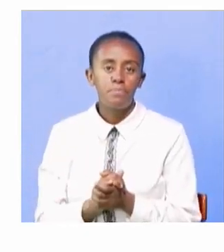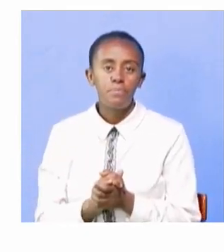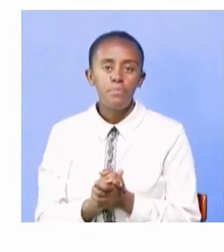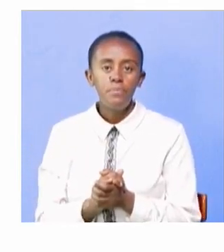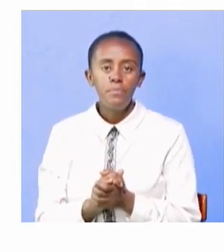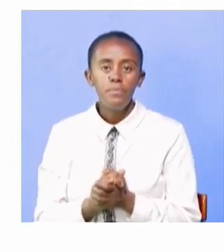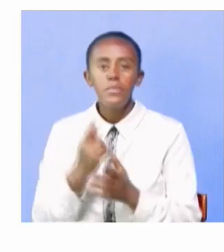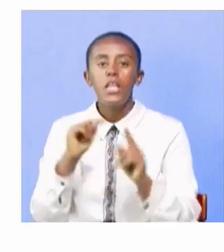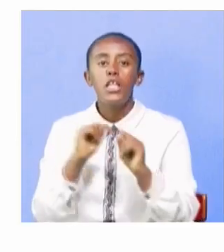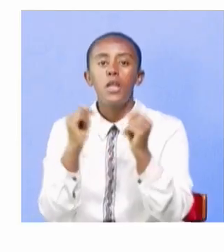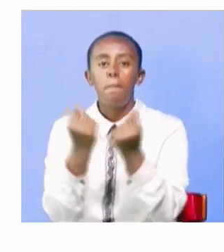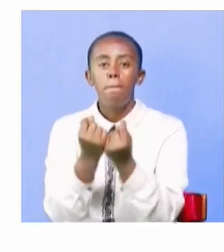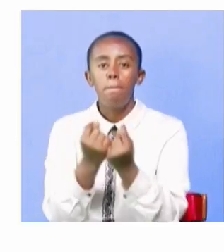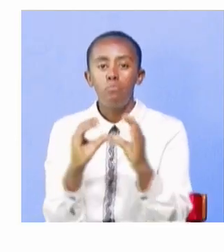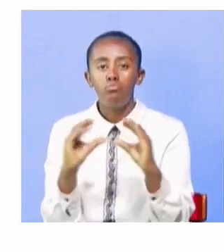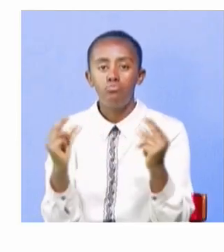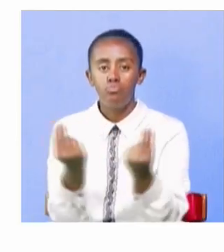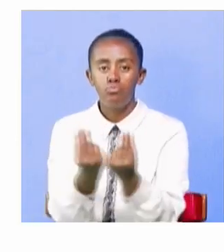the team.